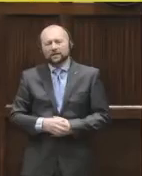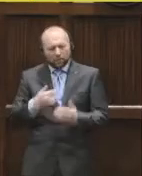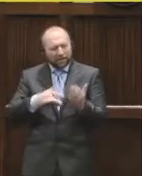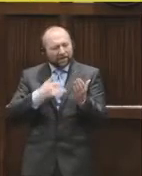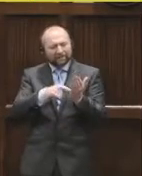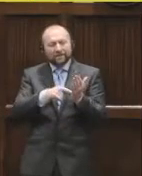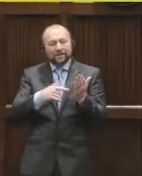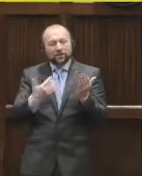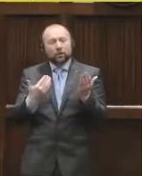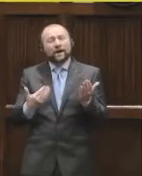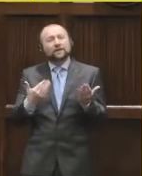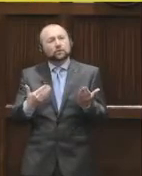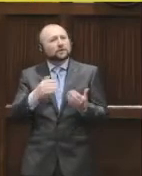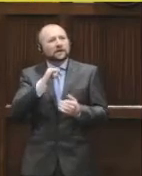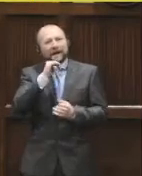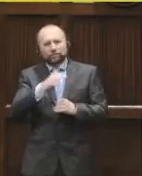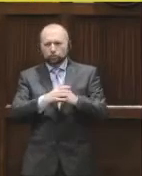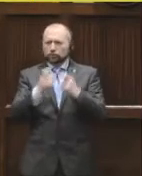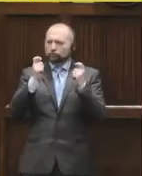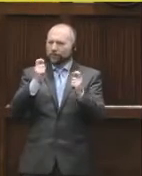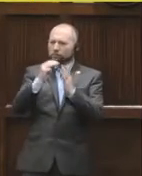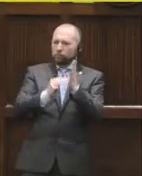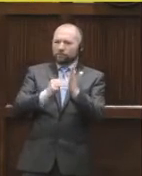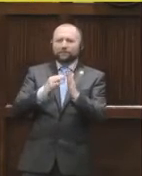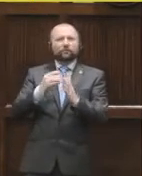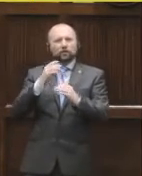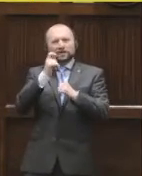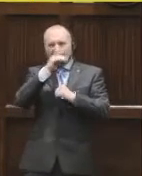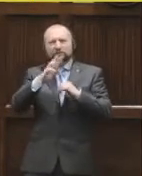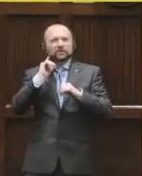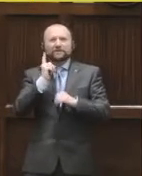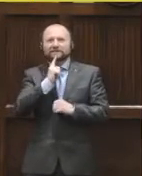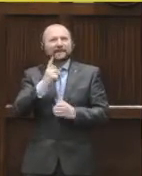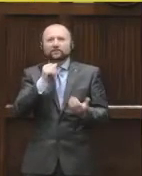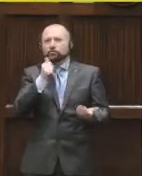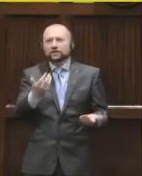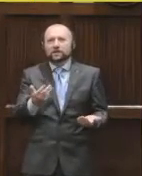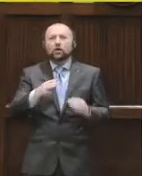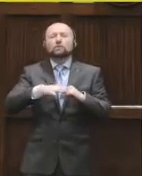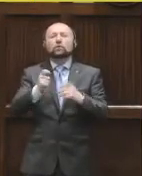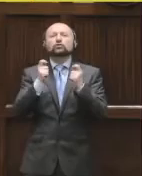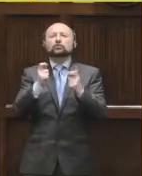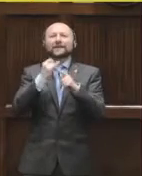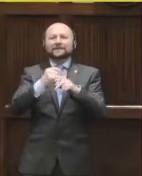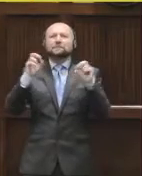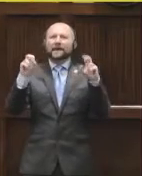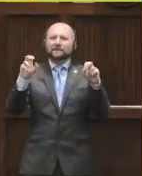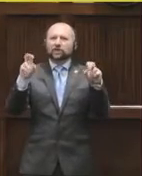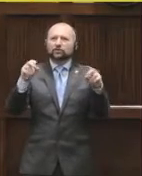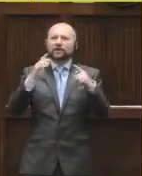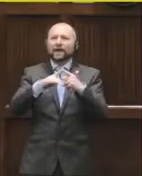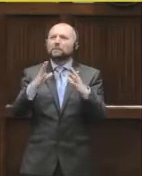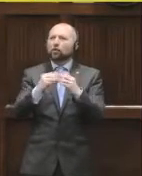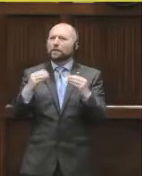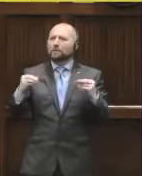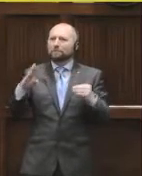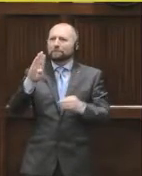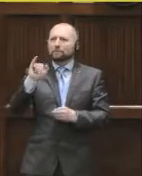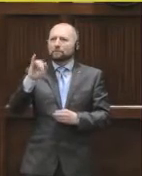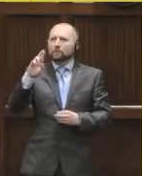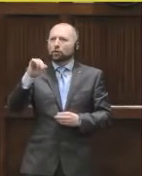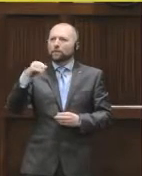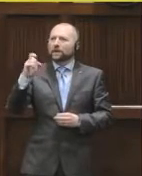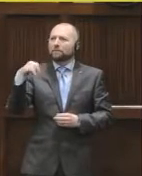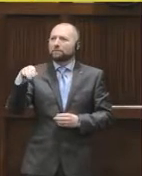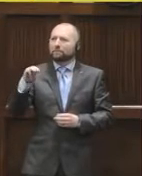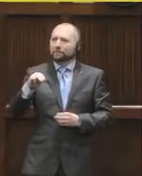an existing training course for teachers of the deaf, and that most training is done in Manchester and in Birmingham. But, you